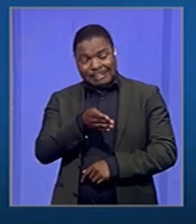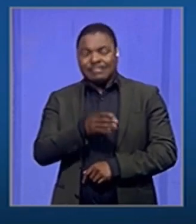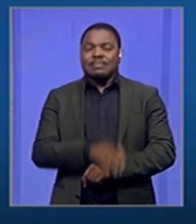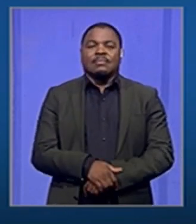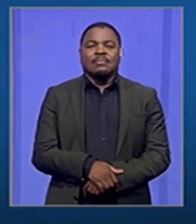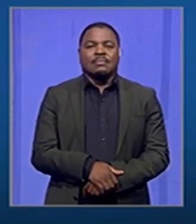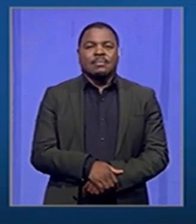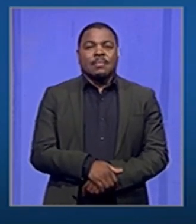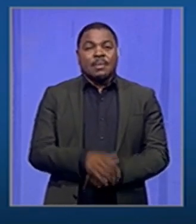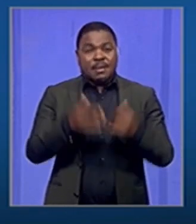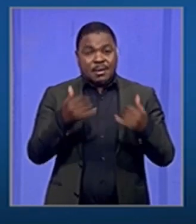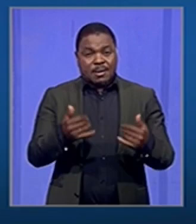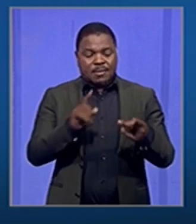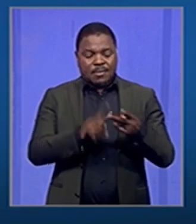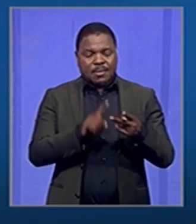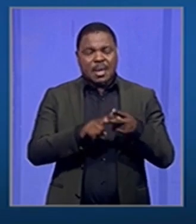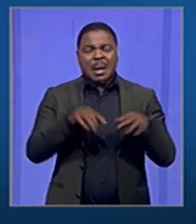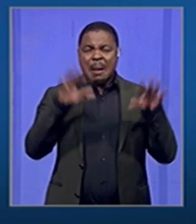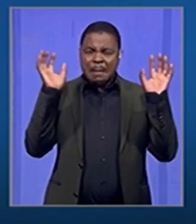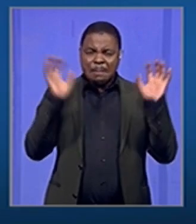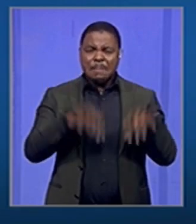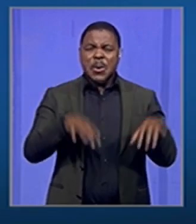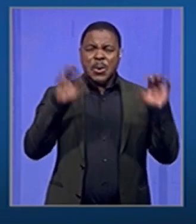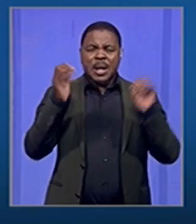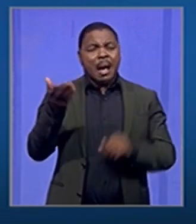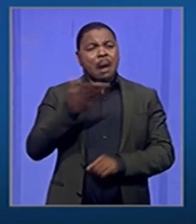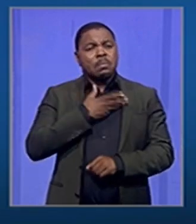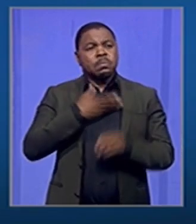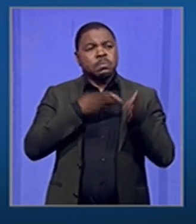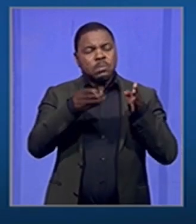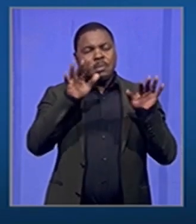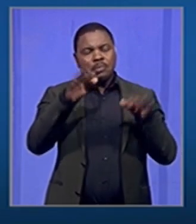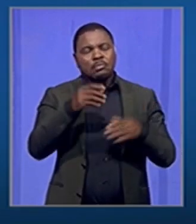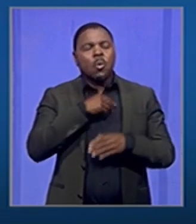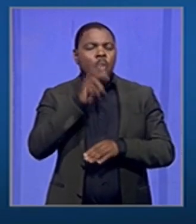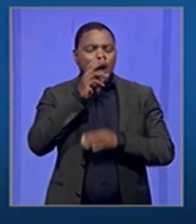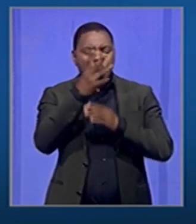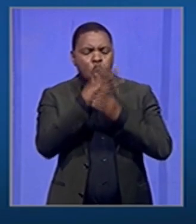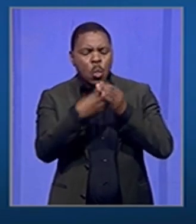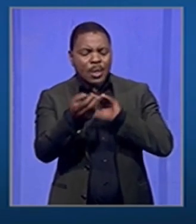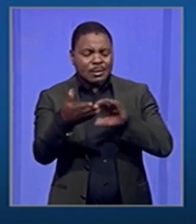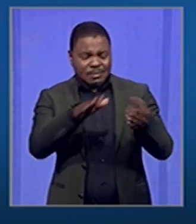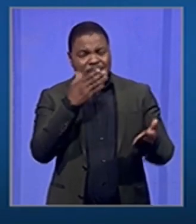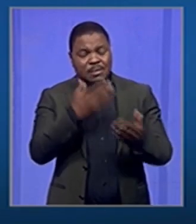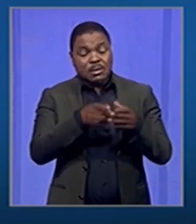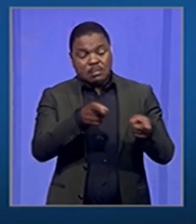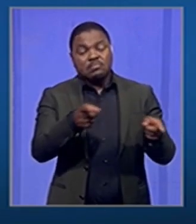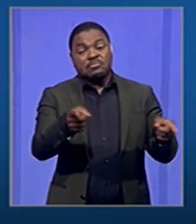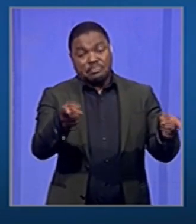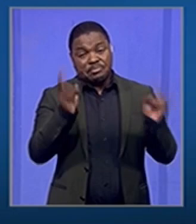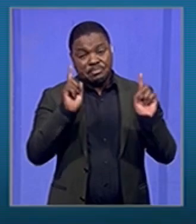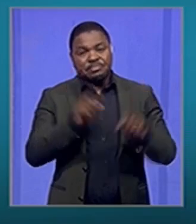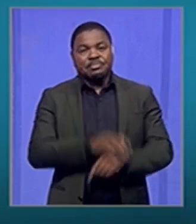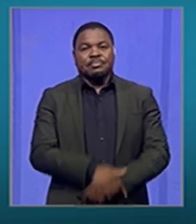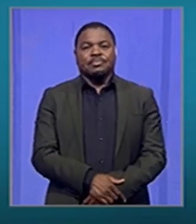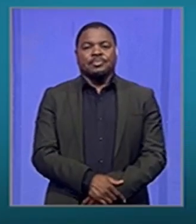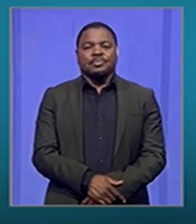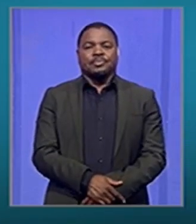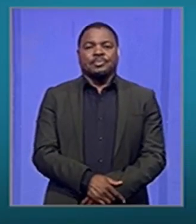fihletše. Bjale le dipula di ne le kudu bjale batho ba ka kgangwa ke meetse go kotsi kudu.